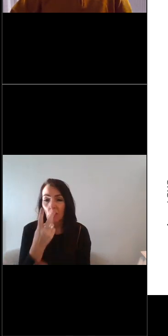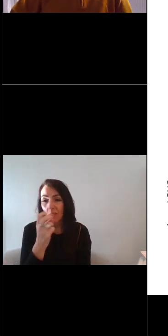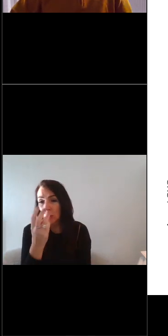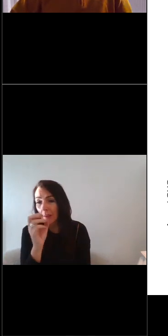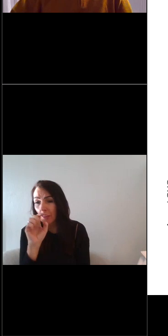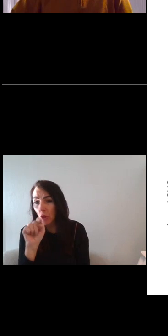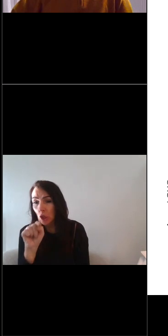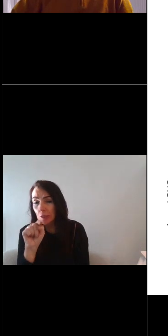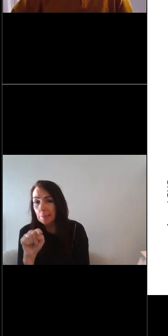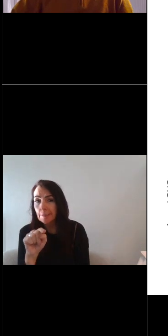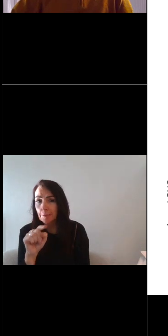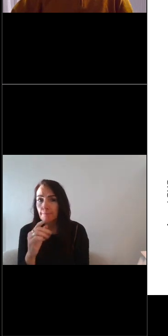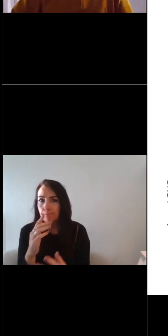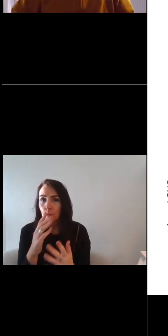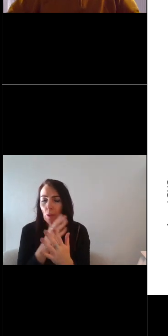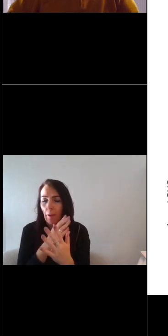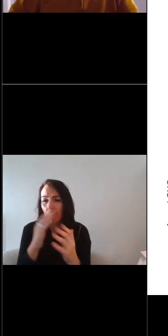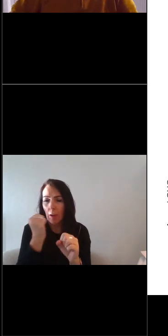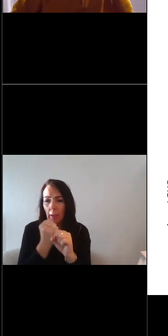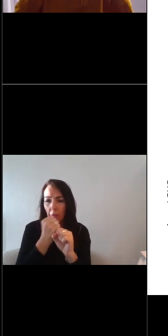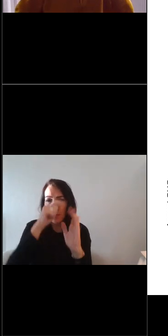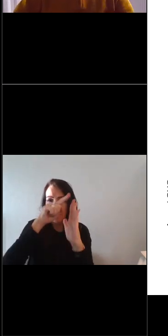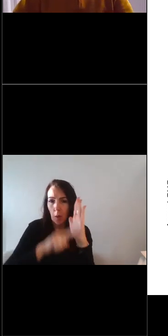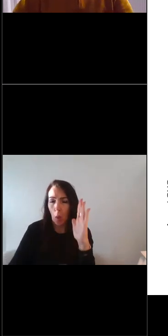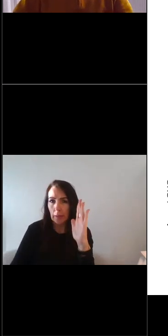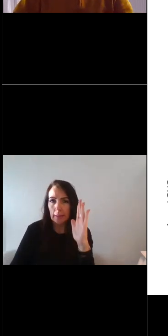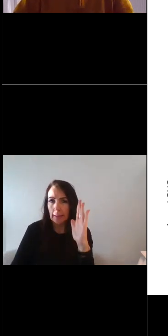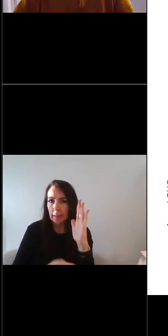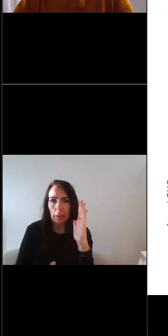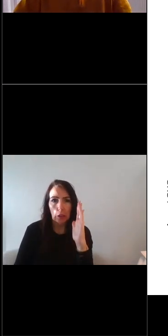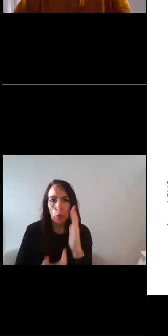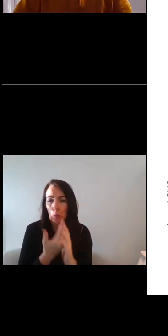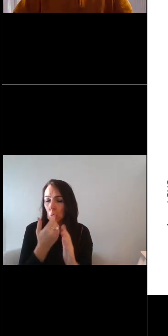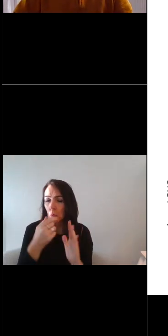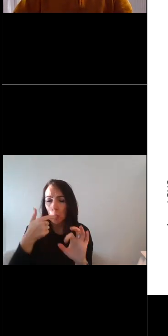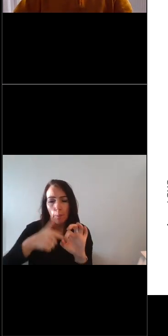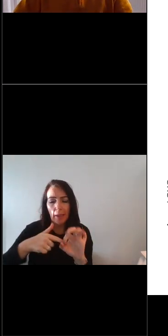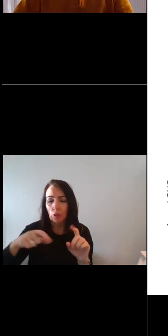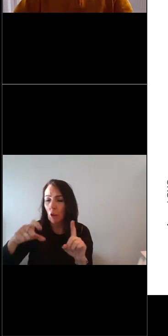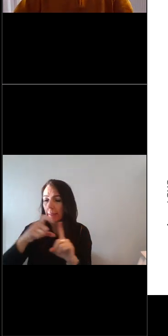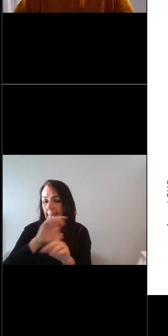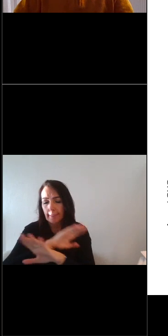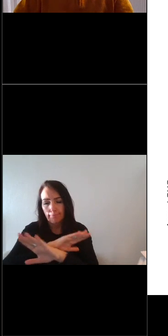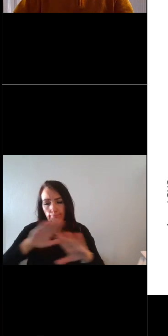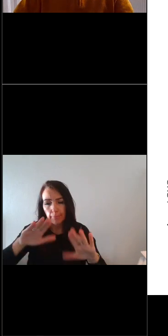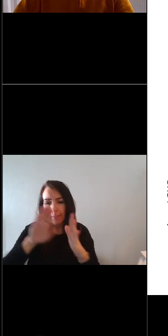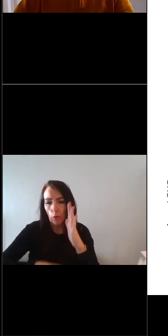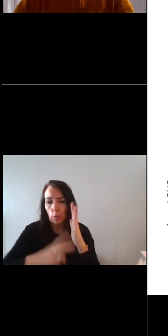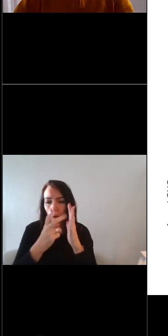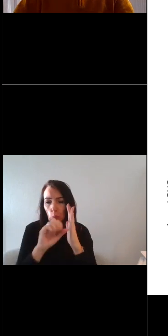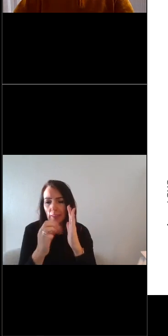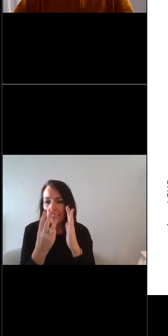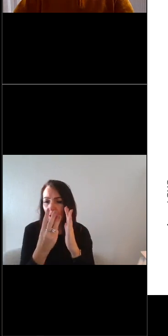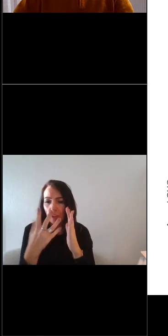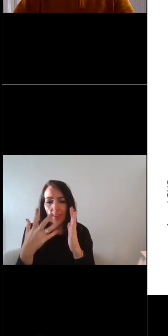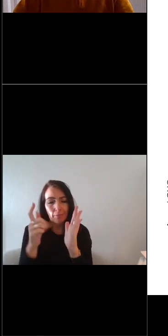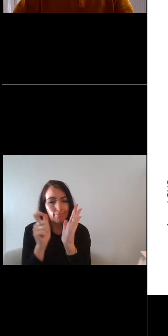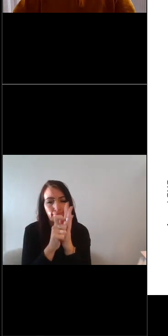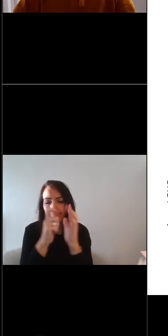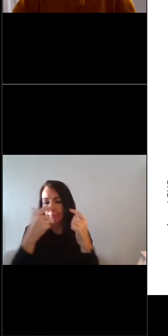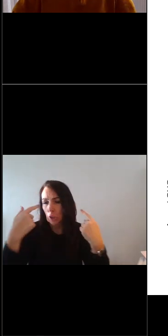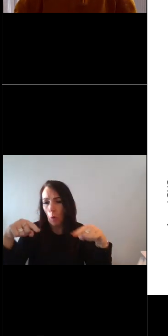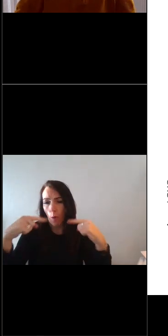got a clear government policy environment with no new petrol or diesel vehicles to be sold from 2035 in many vehicle